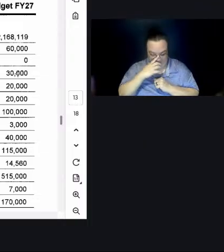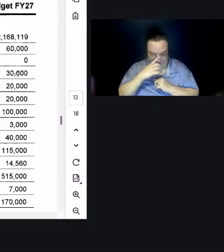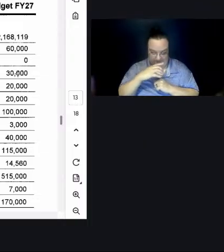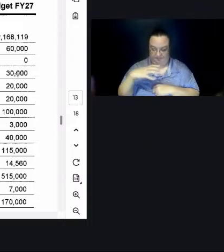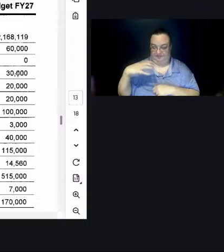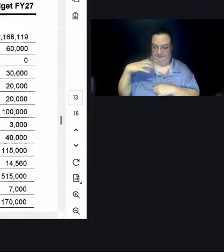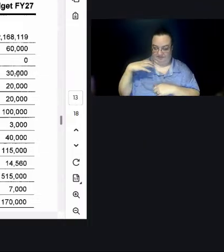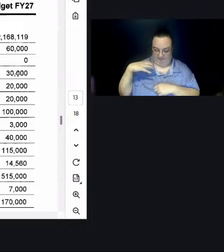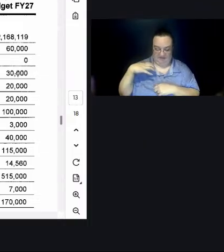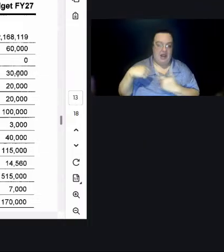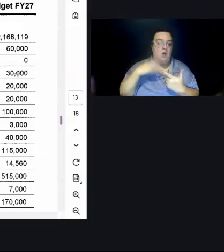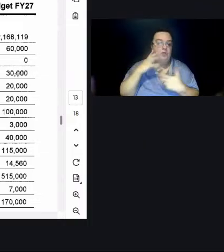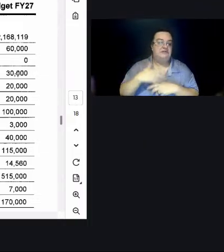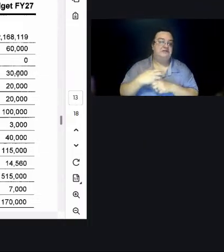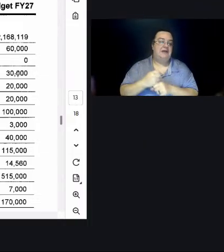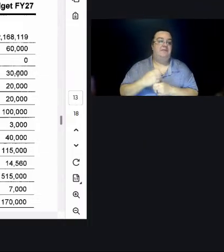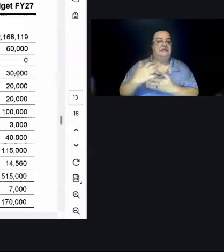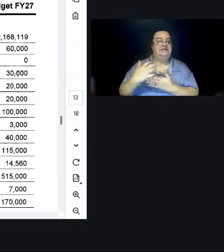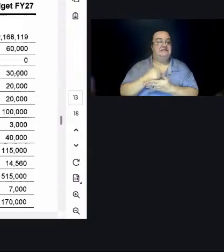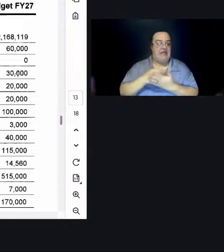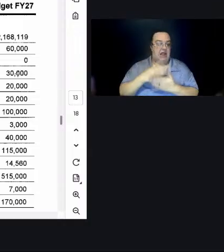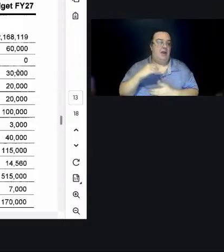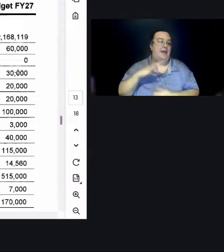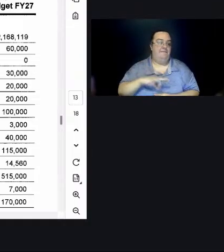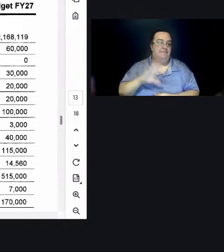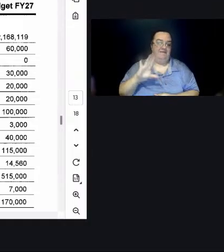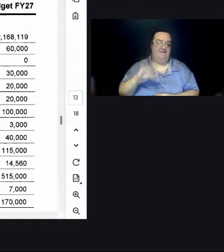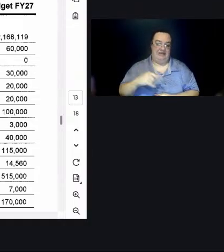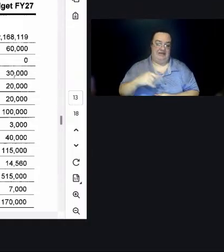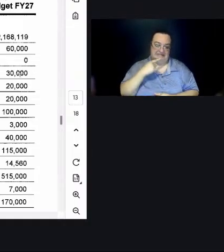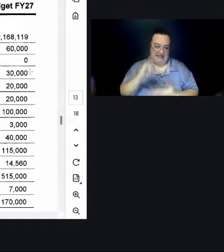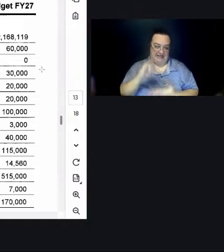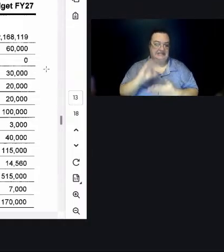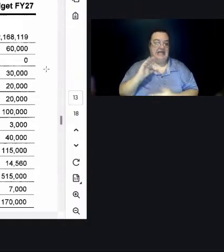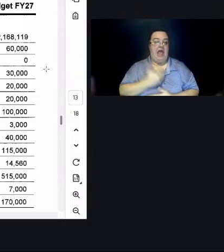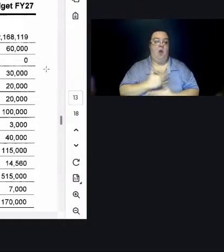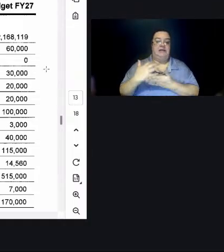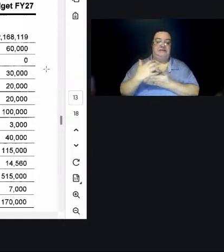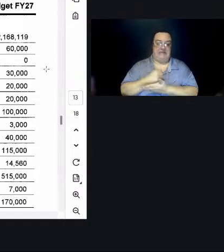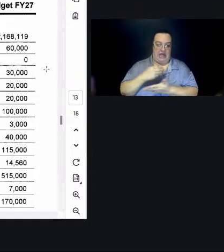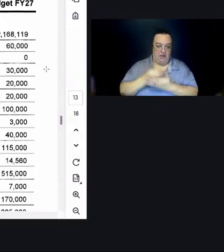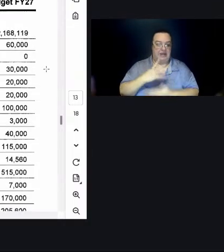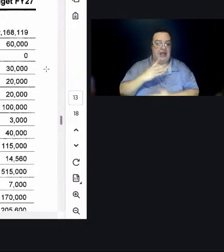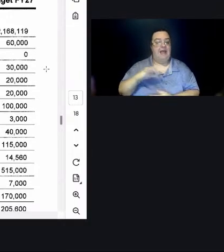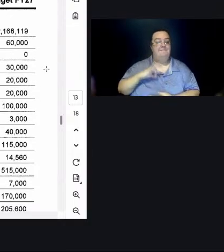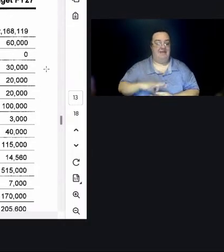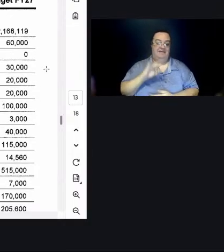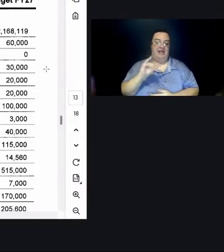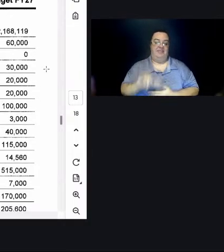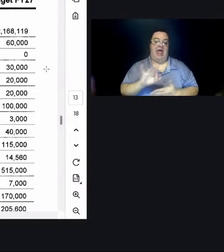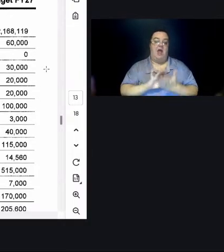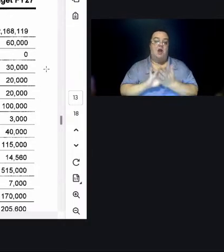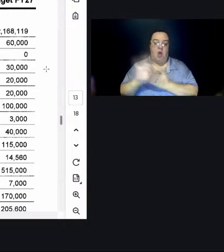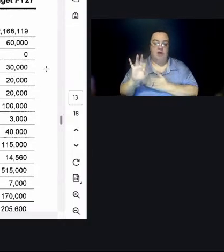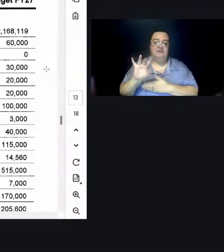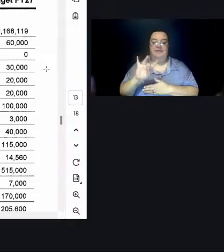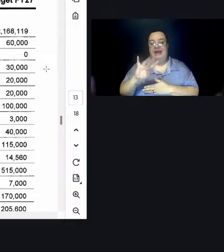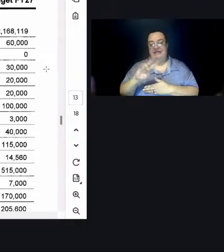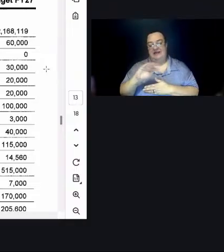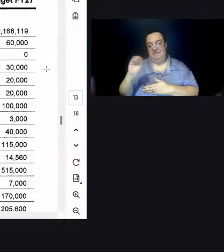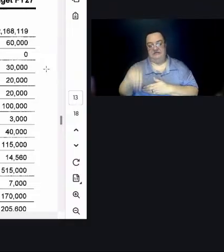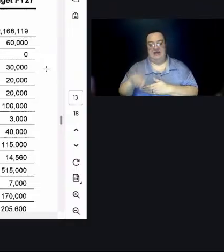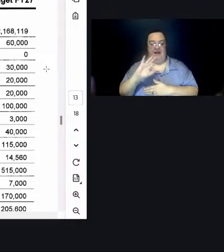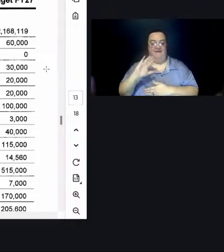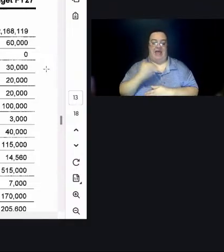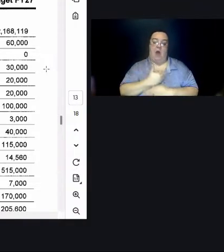I'll sum up the salary and benefit by saying this. Our salaries and benefits constitute 87% of the police department's overall